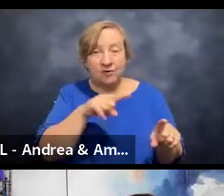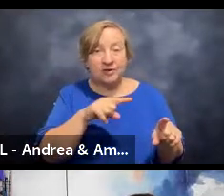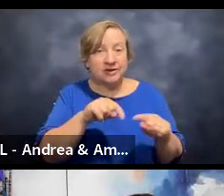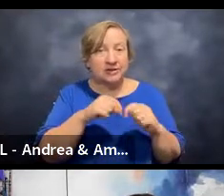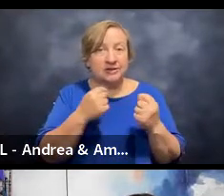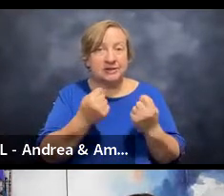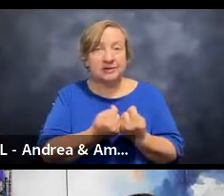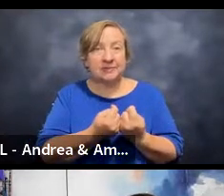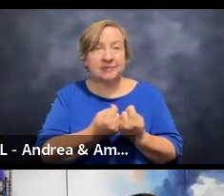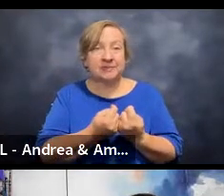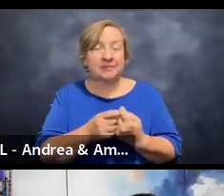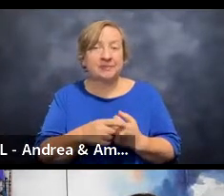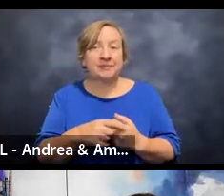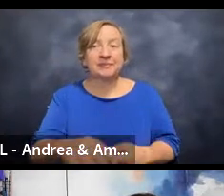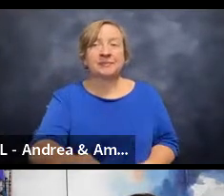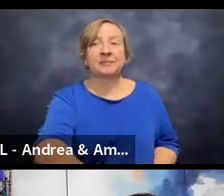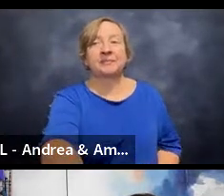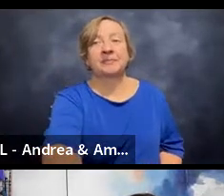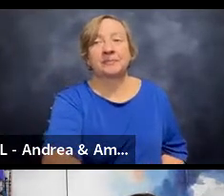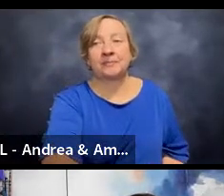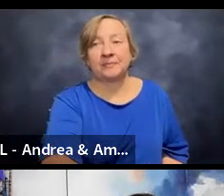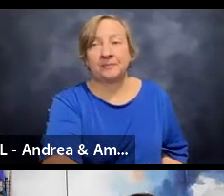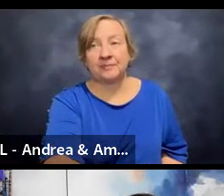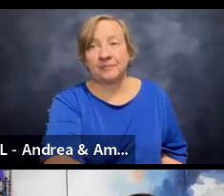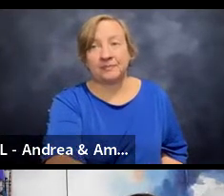team? Bill?